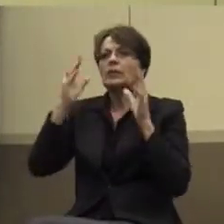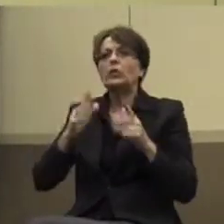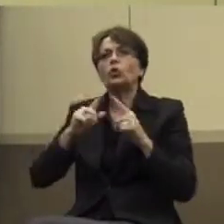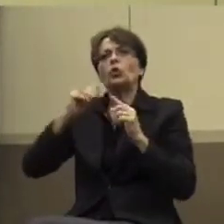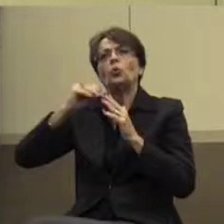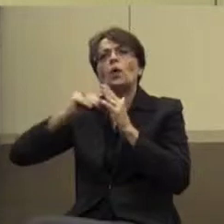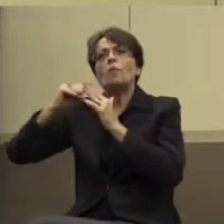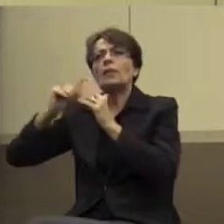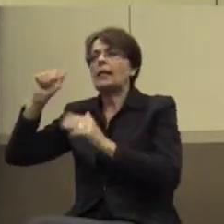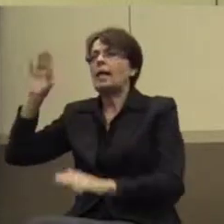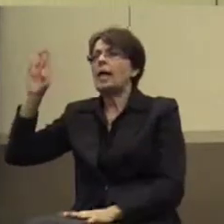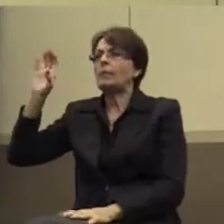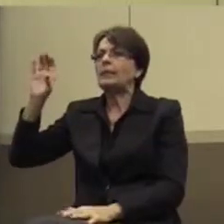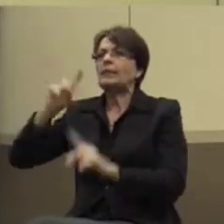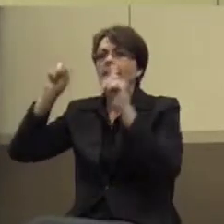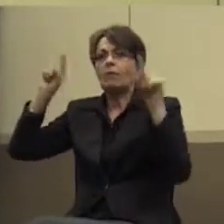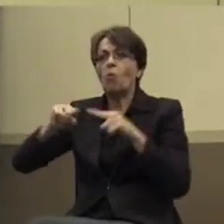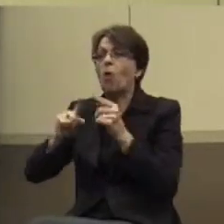forms and then you kind of collect them and then